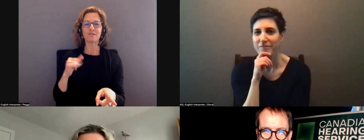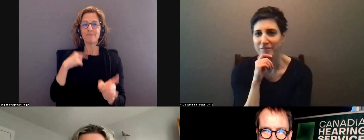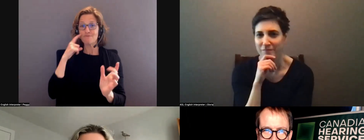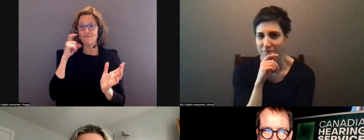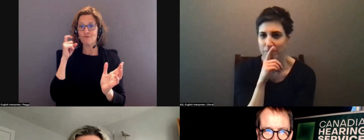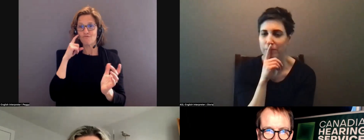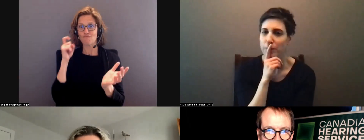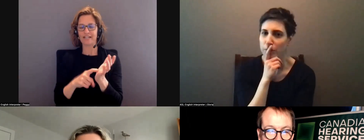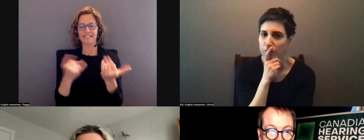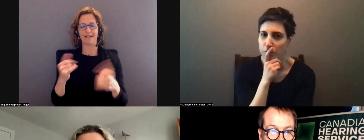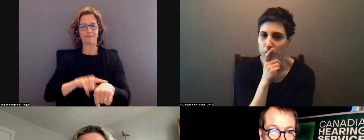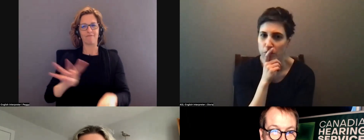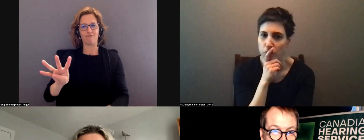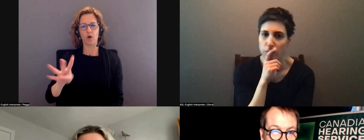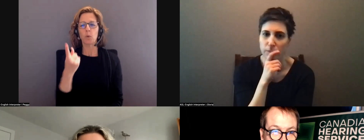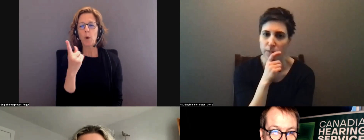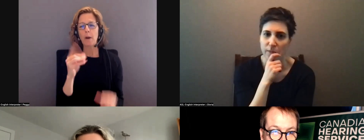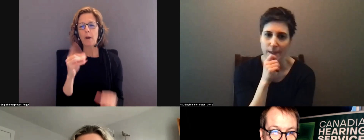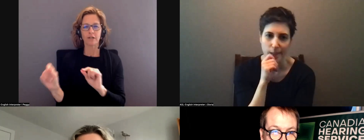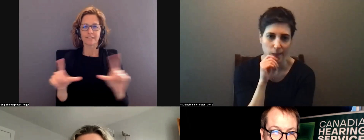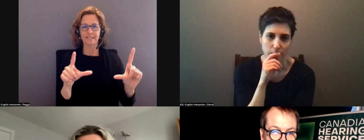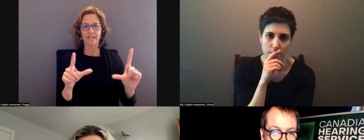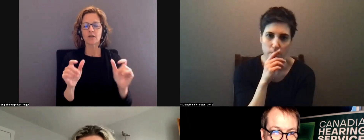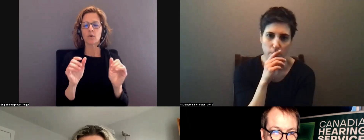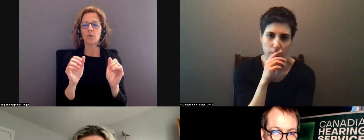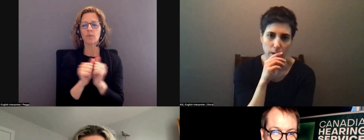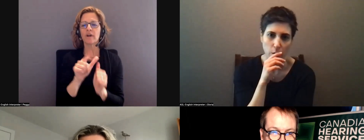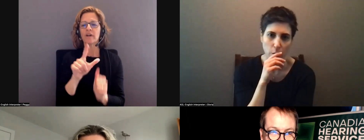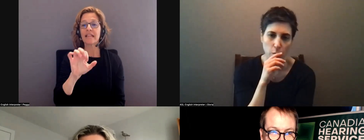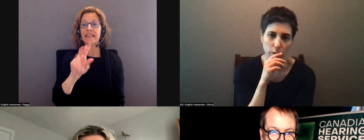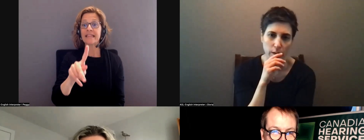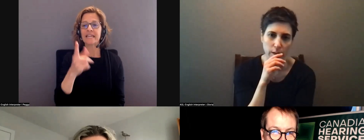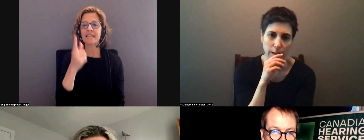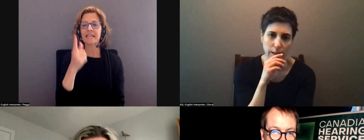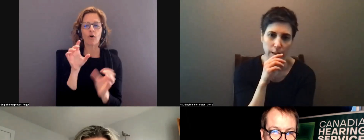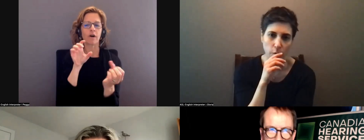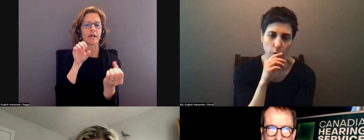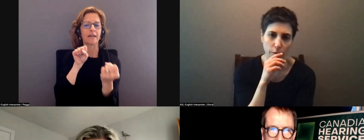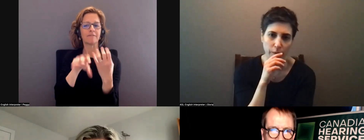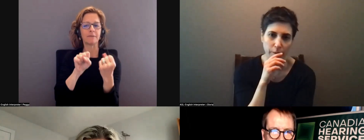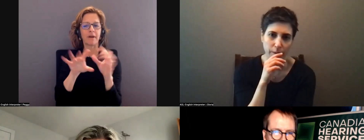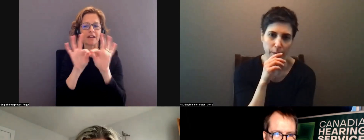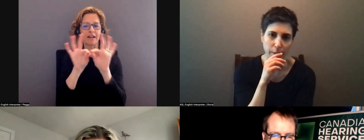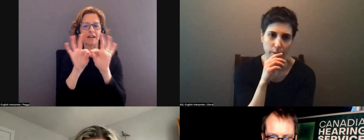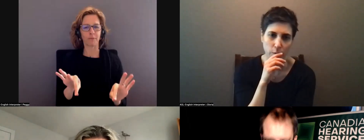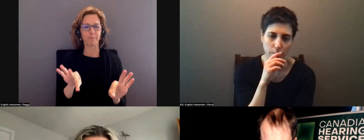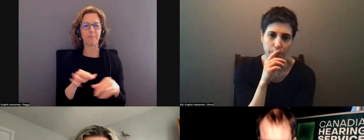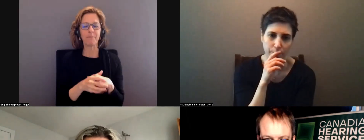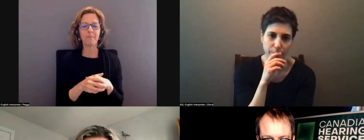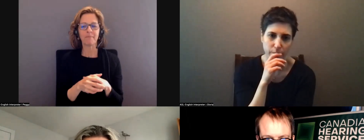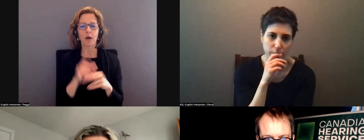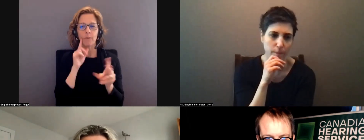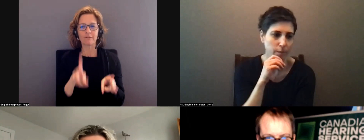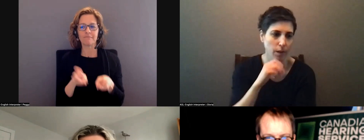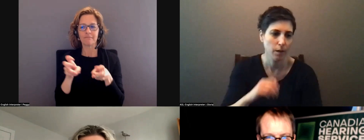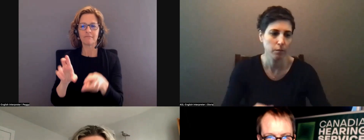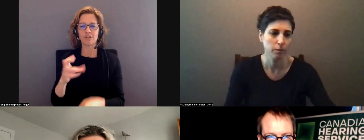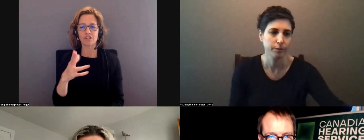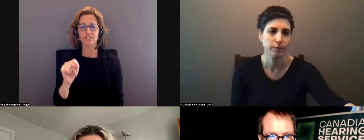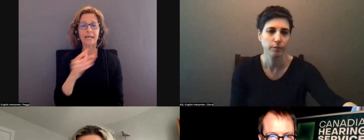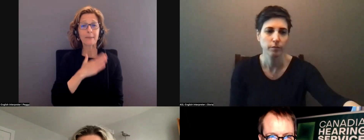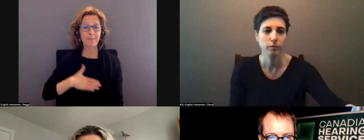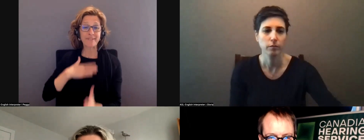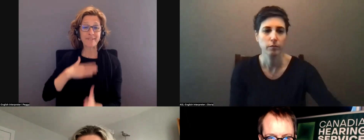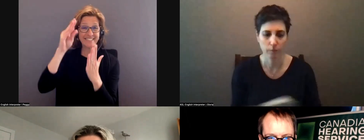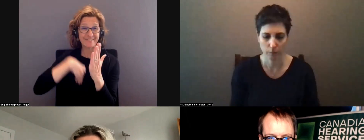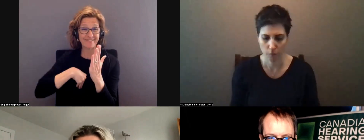share with you one more slide with just link to our feedback form. And I will put that in the chat. So please make sure you fill out